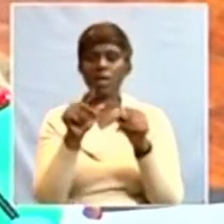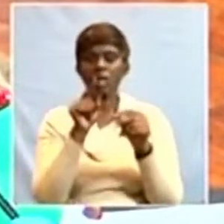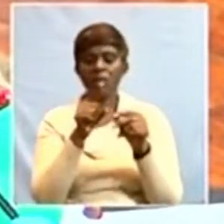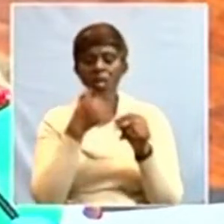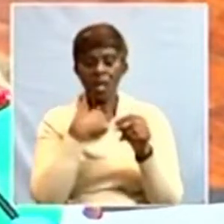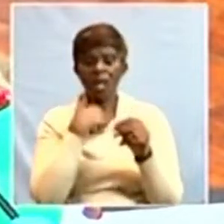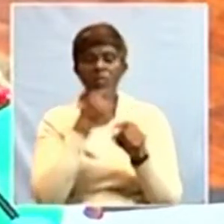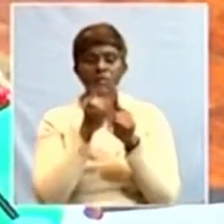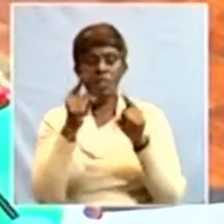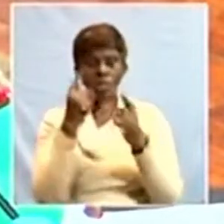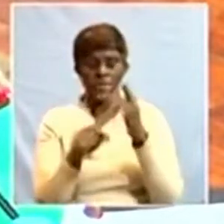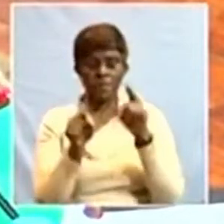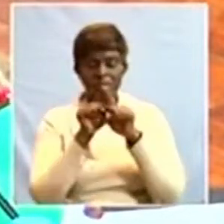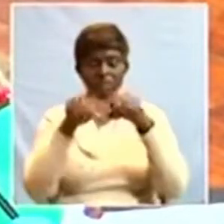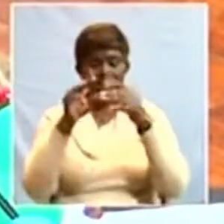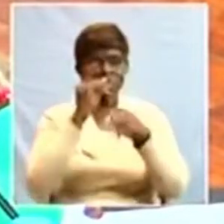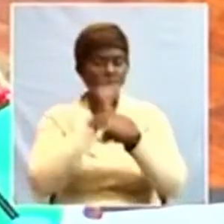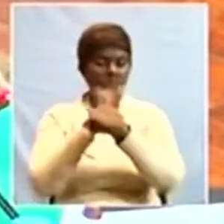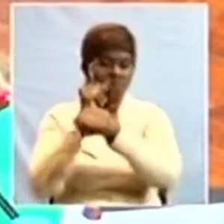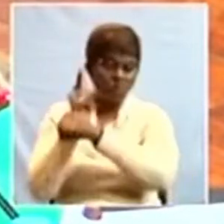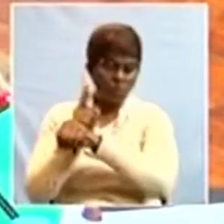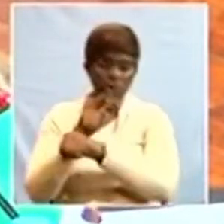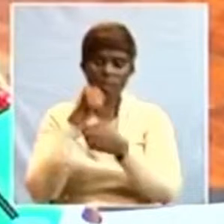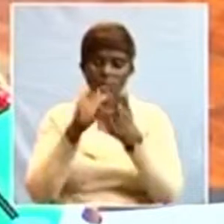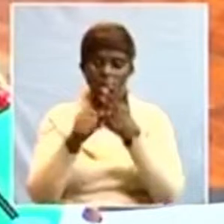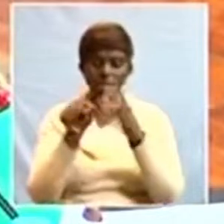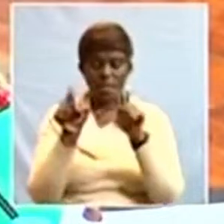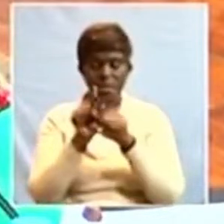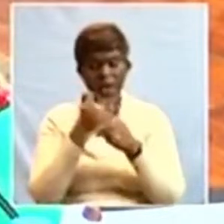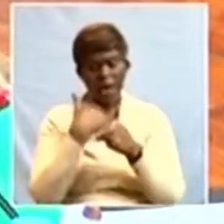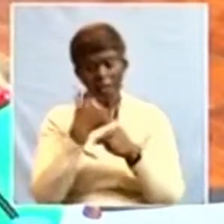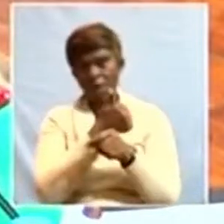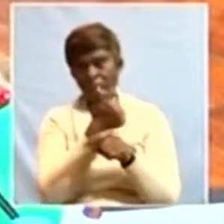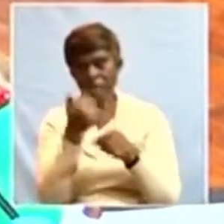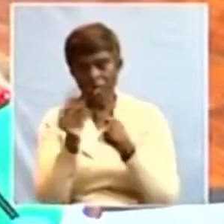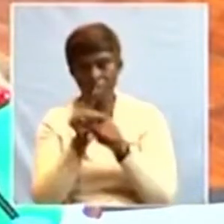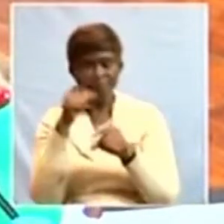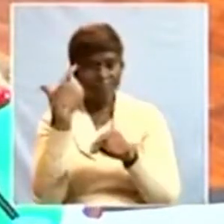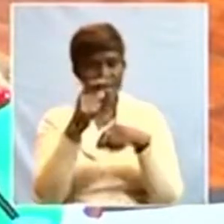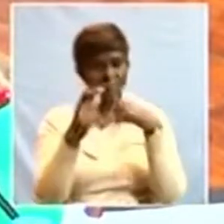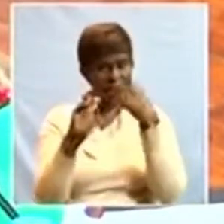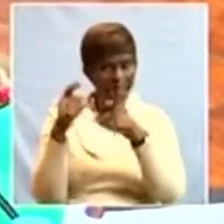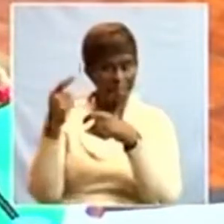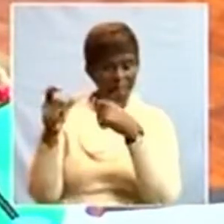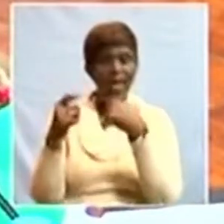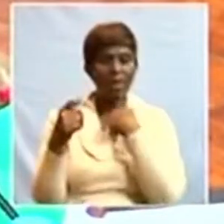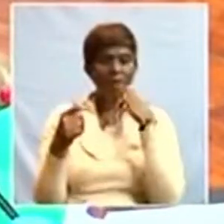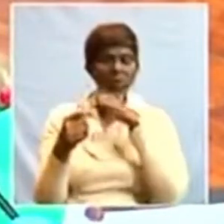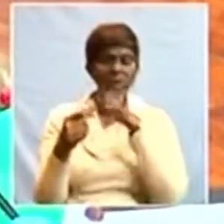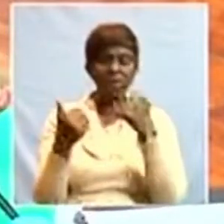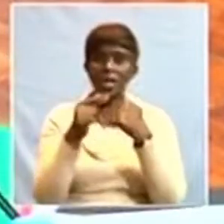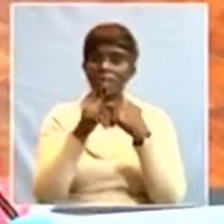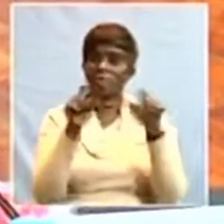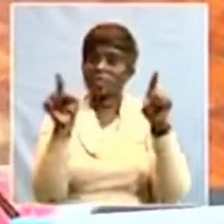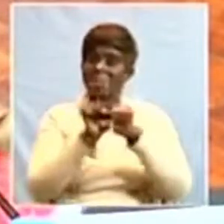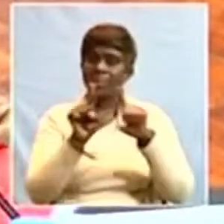just been given warning letters, and while the others, they've been charged. So is it the